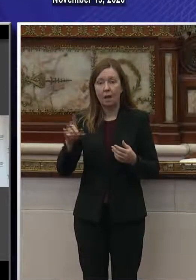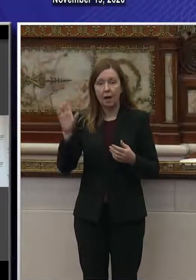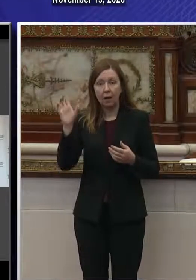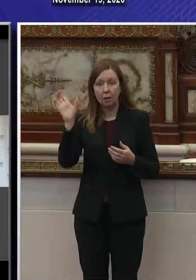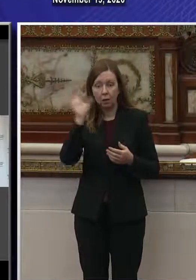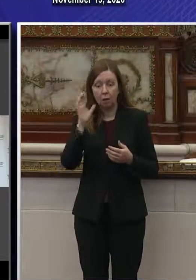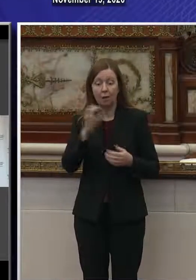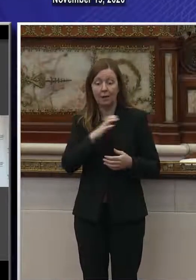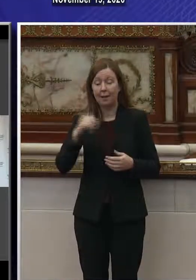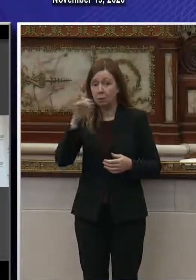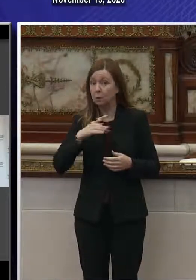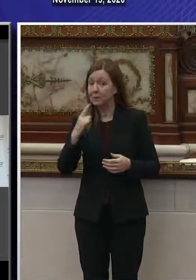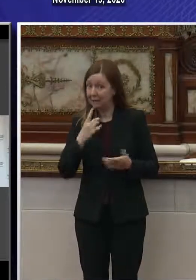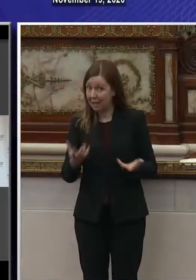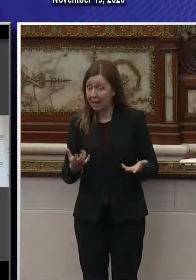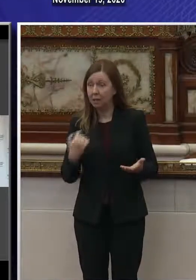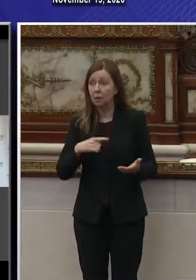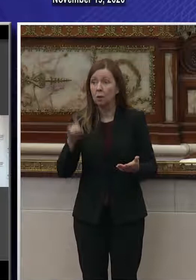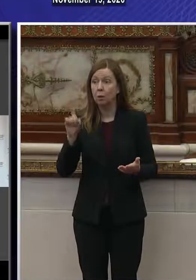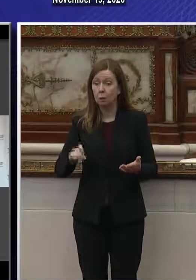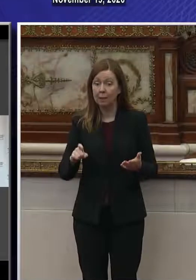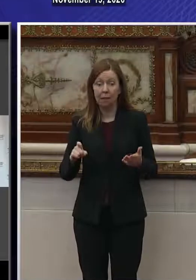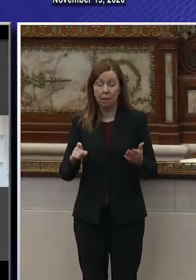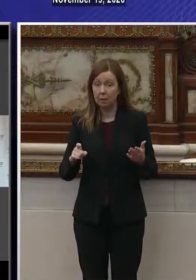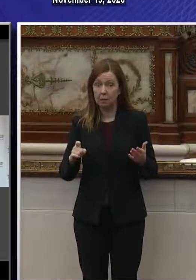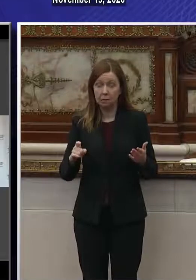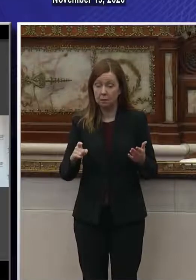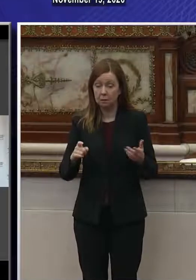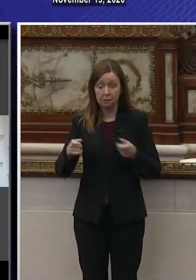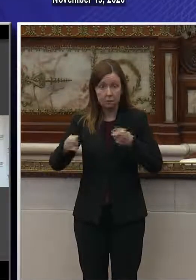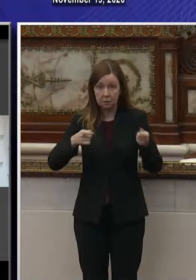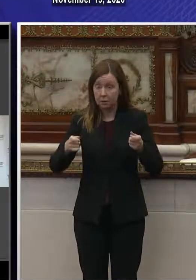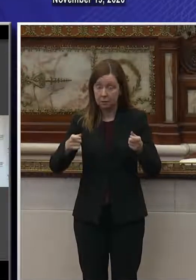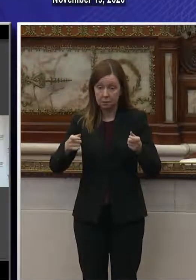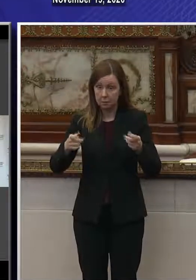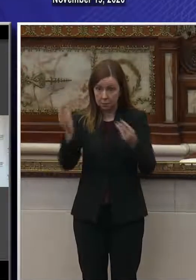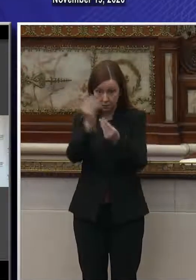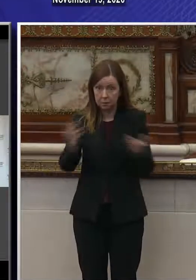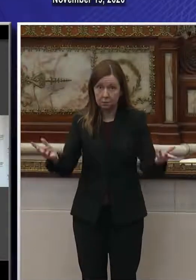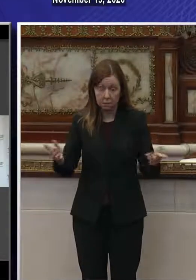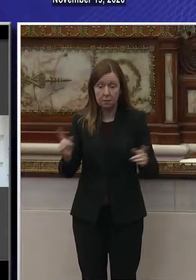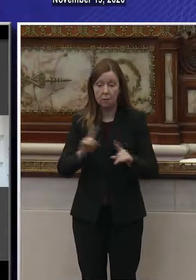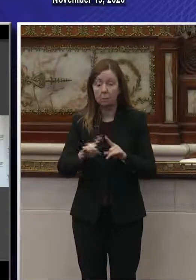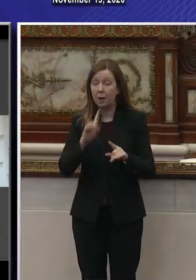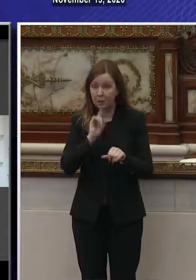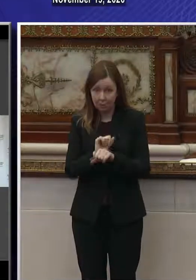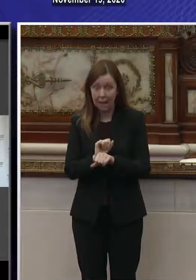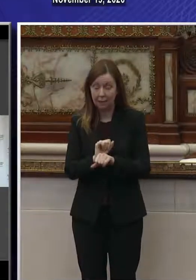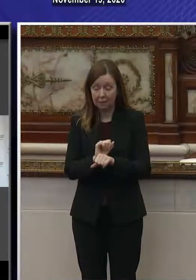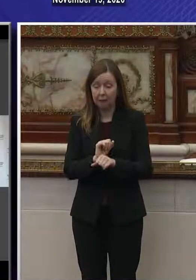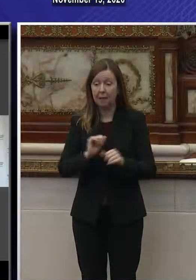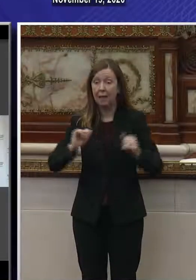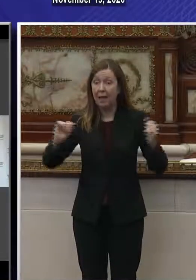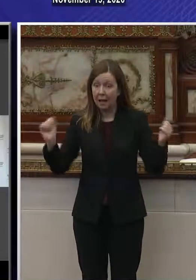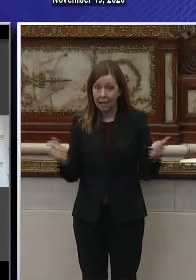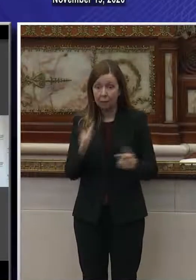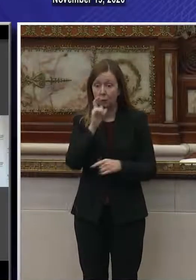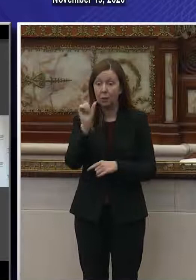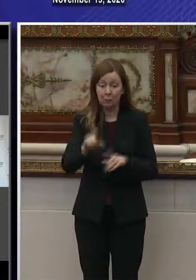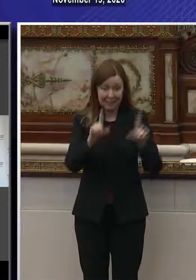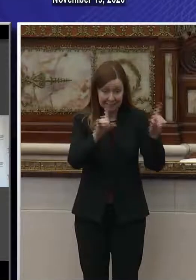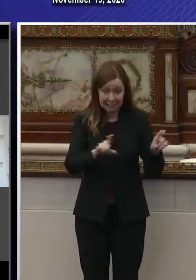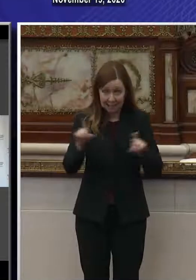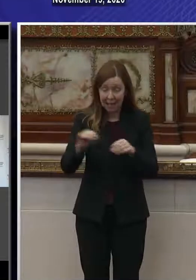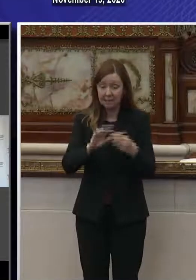the councilwoman say, we need an all-out marshaling effect. But the reality is everyone who needs a test